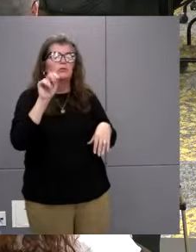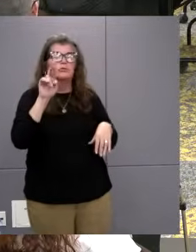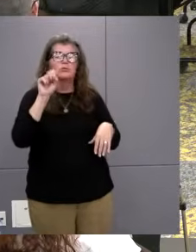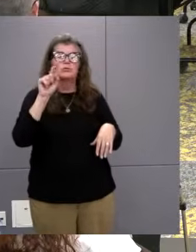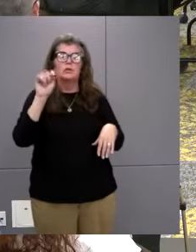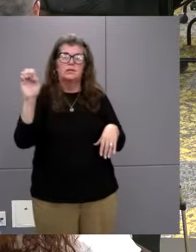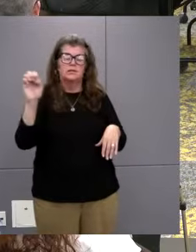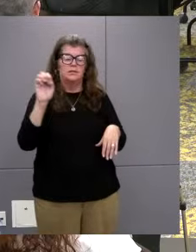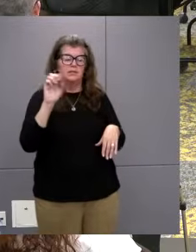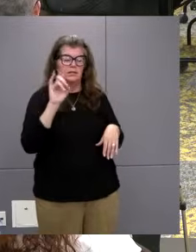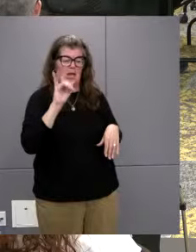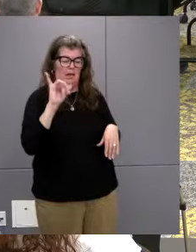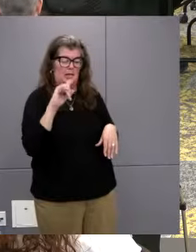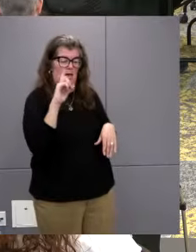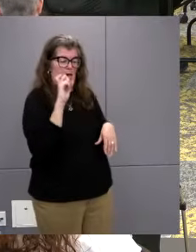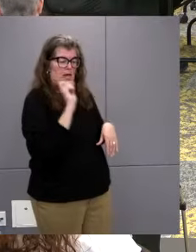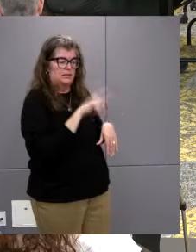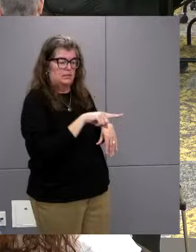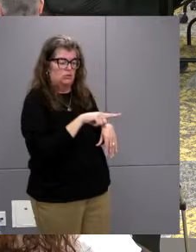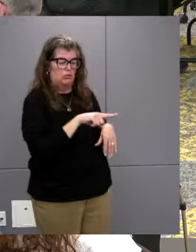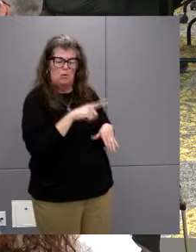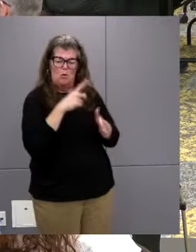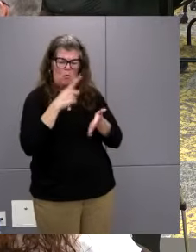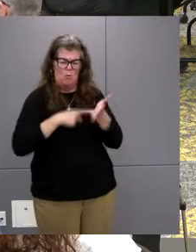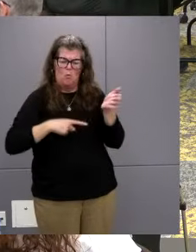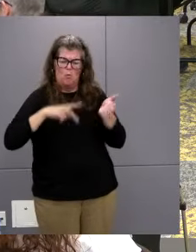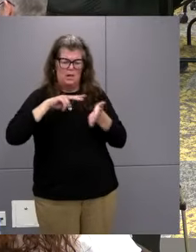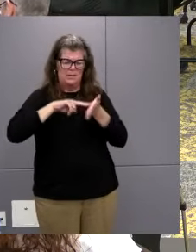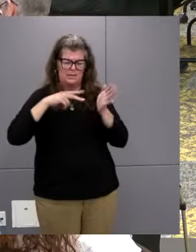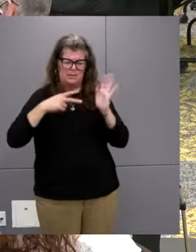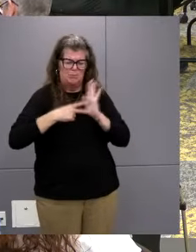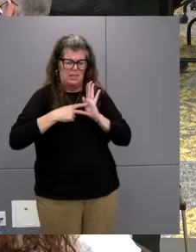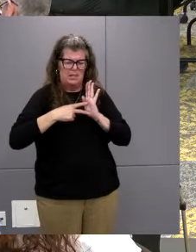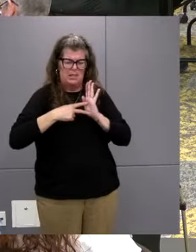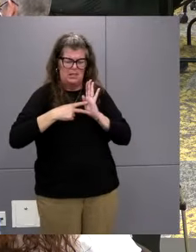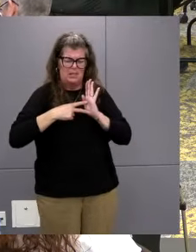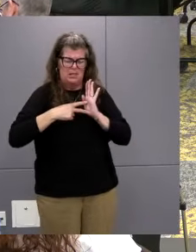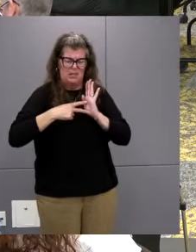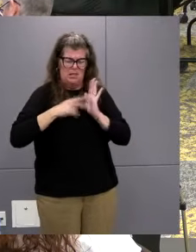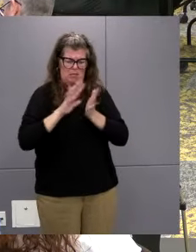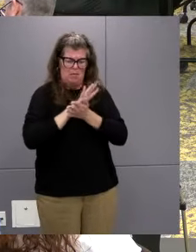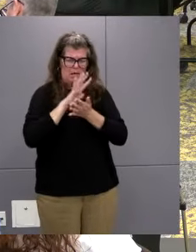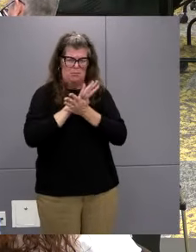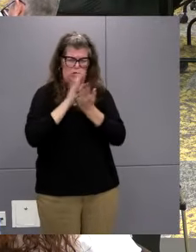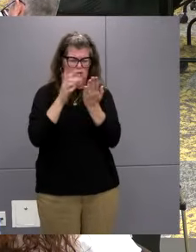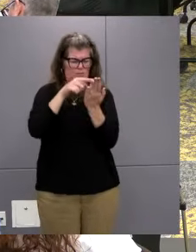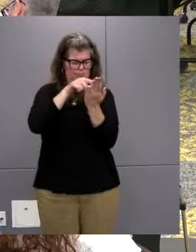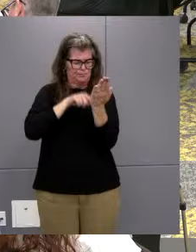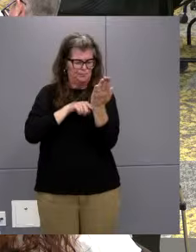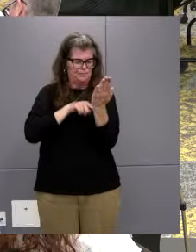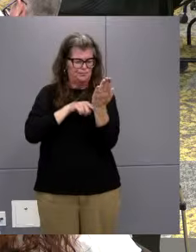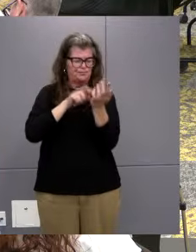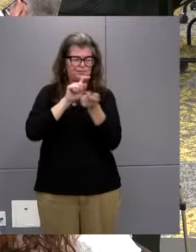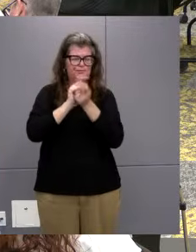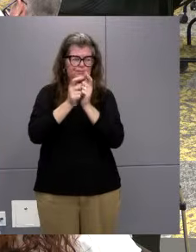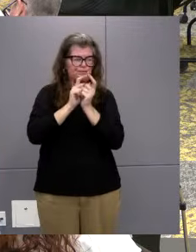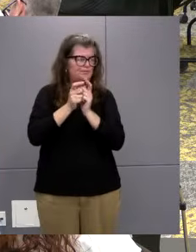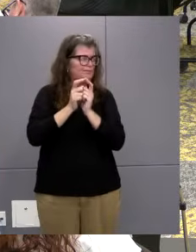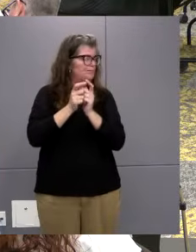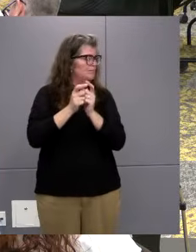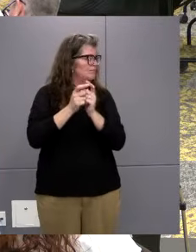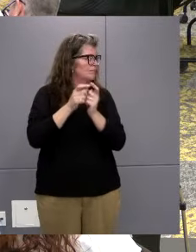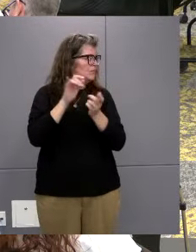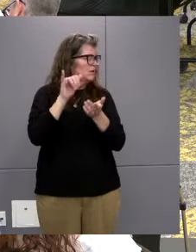asking is, what does it mean by the red slashes? That indicates